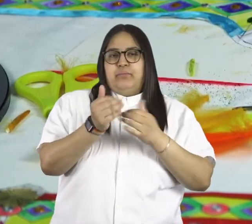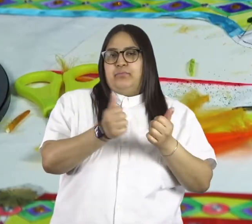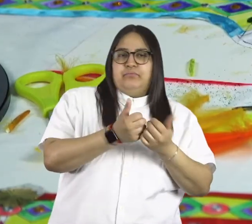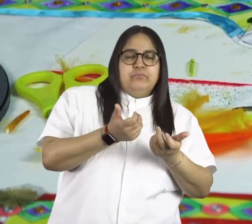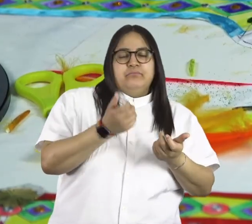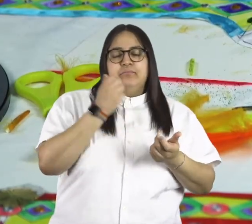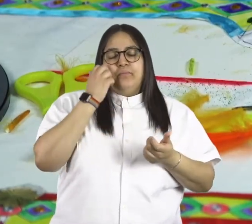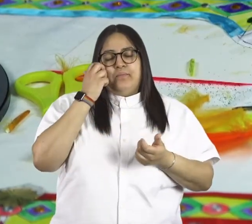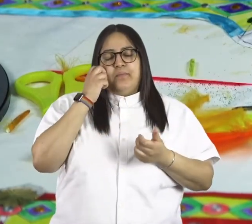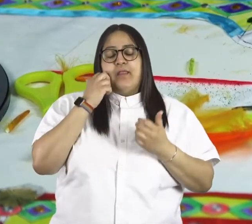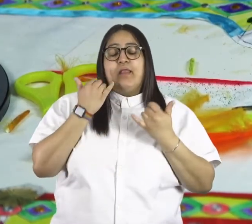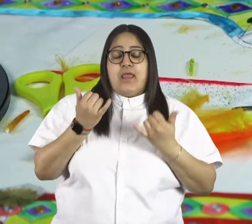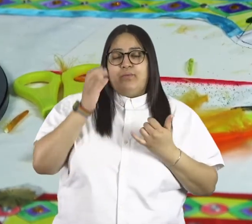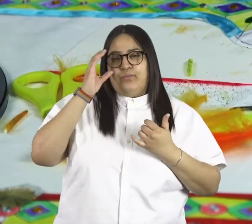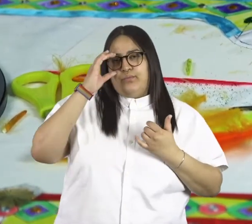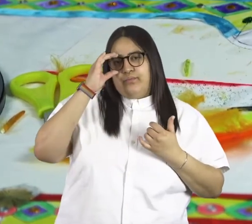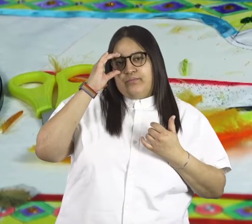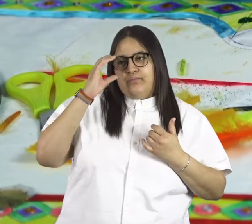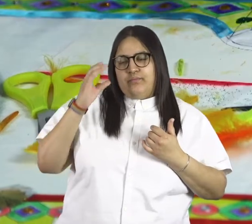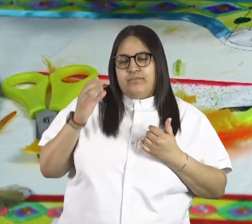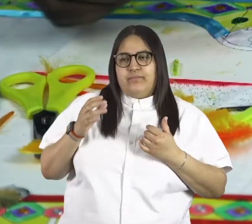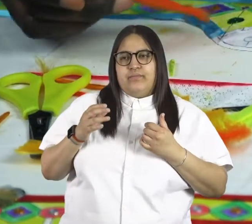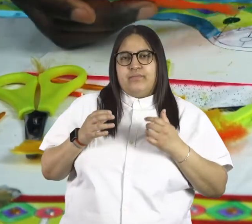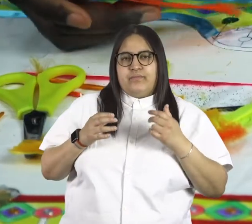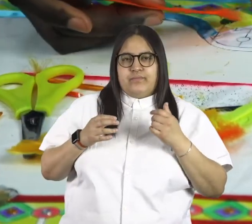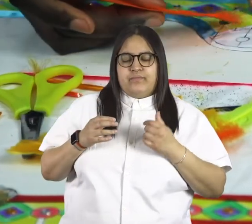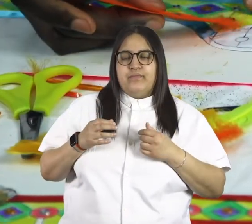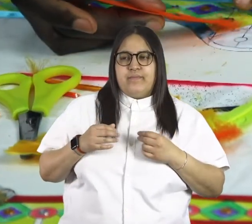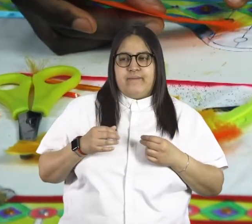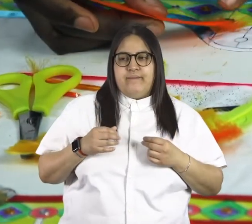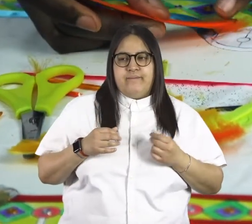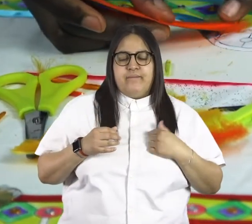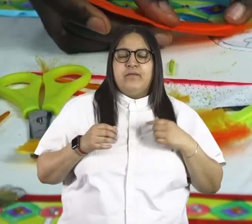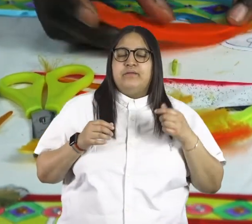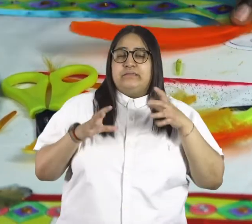by applying orange